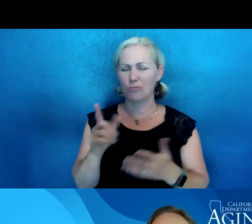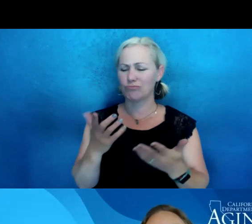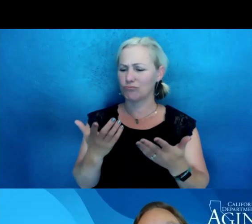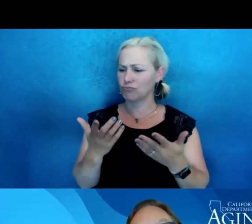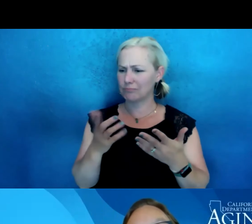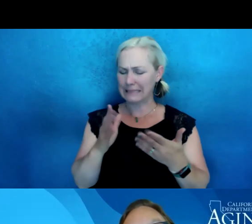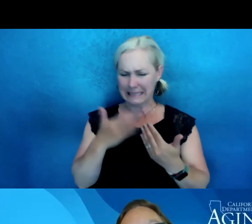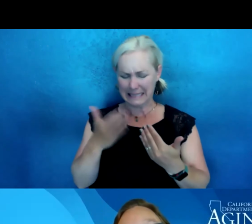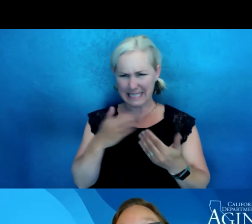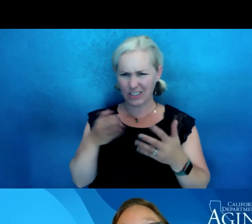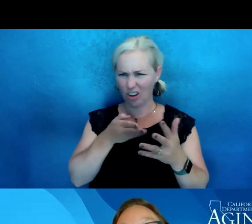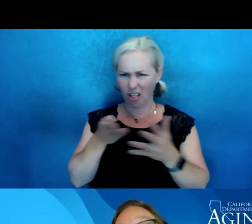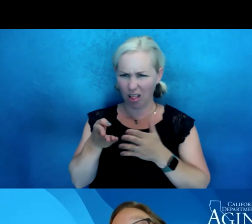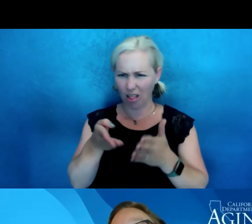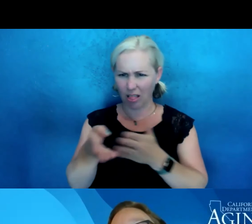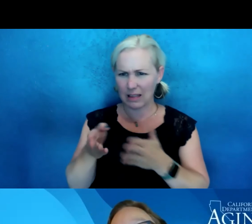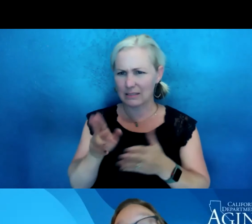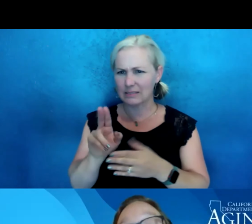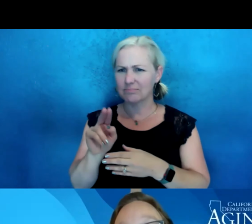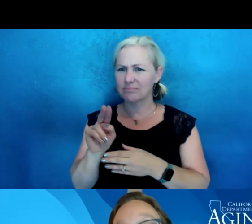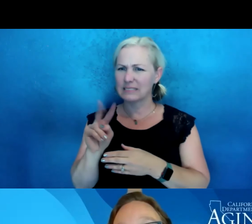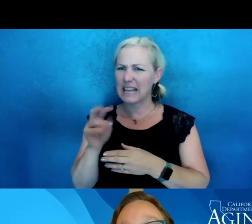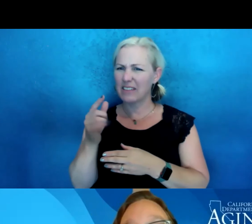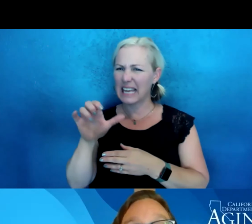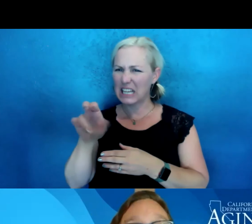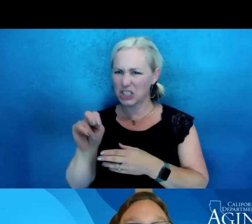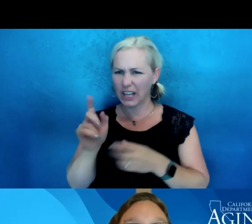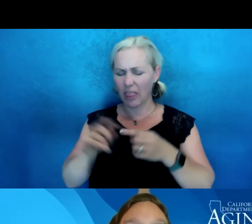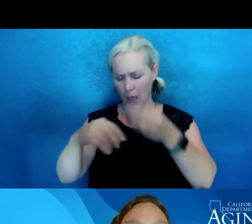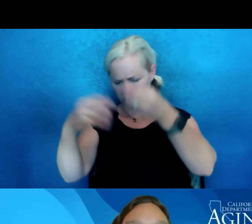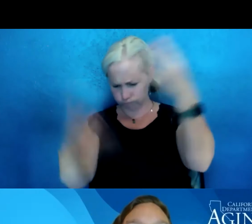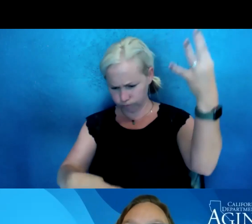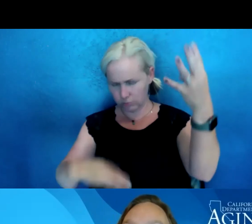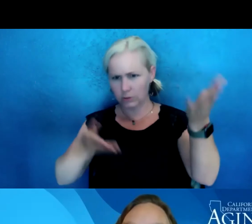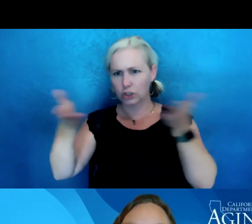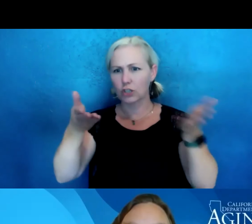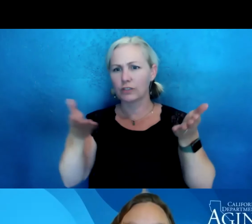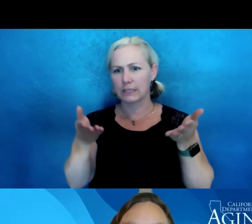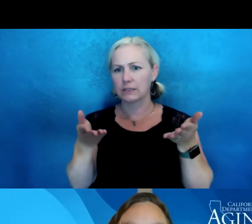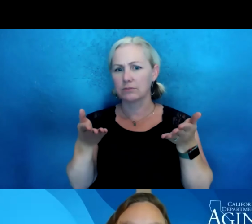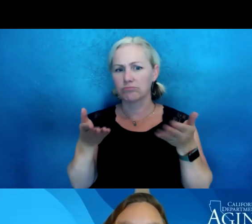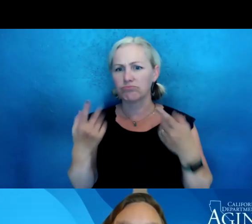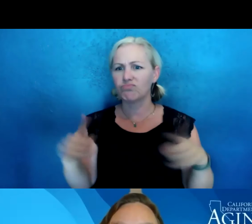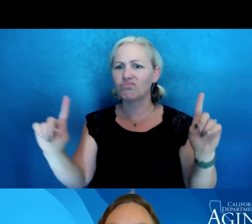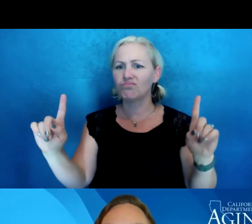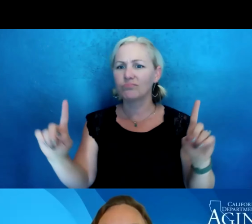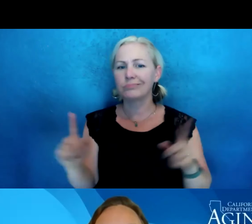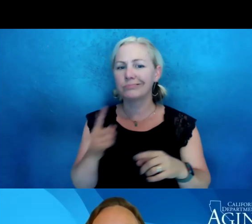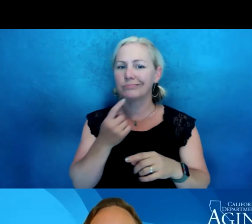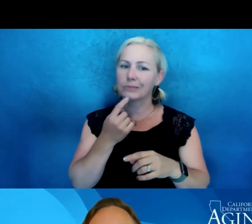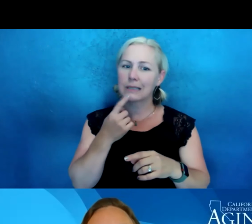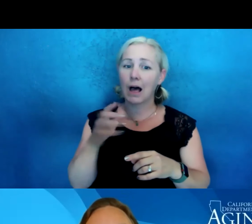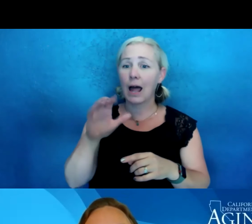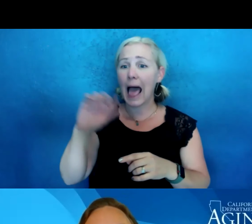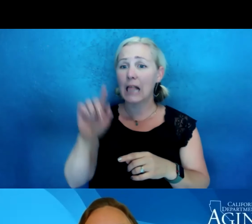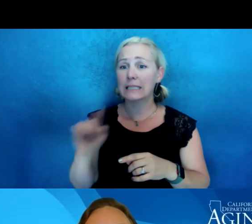easier navigation, and once you navigate, a wealth of services that are accessible. You saw it in the governor's Alzheimer's Task Force